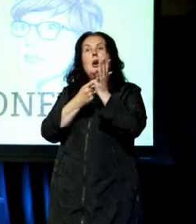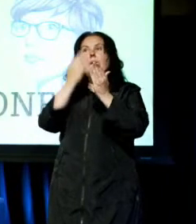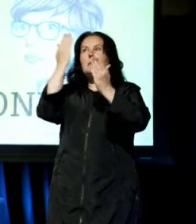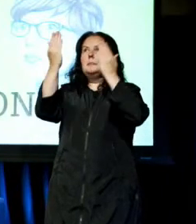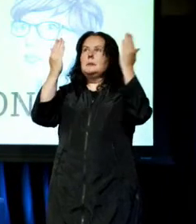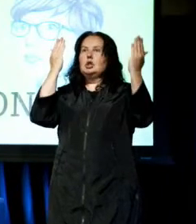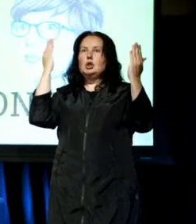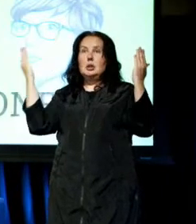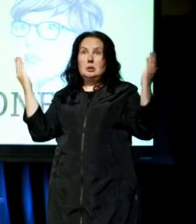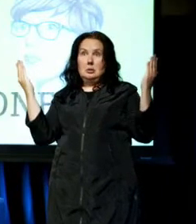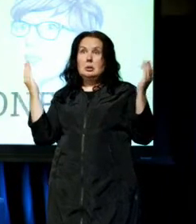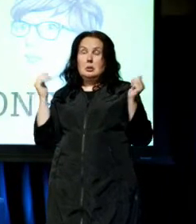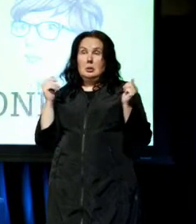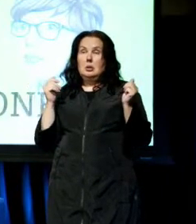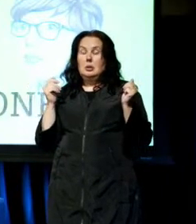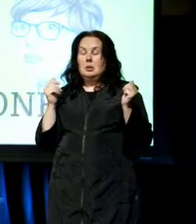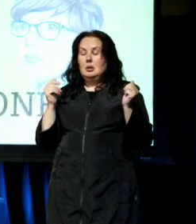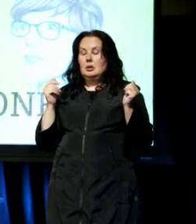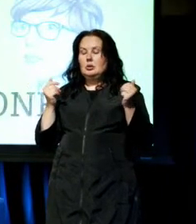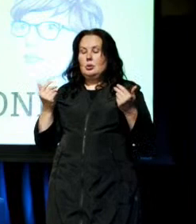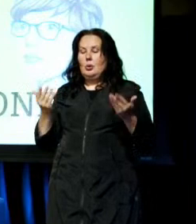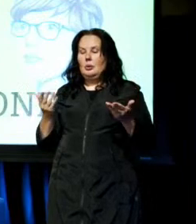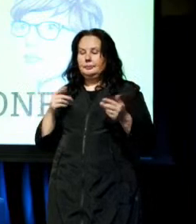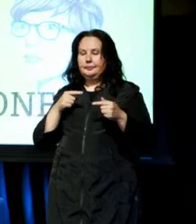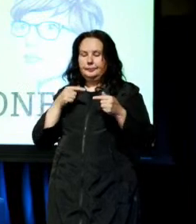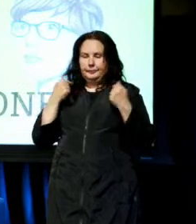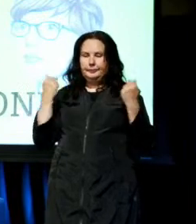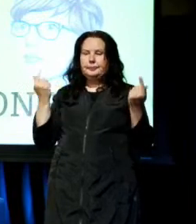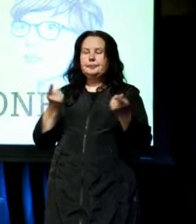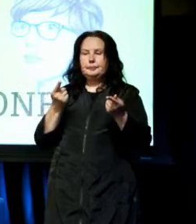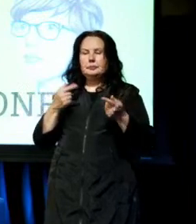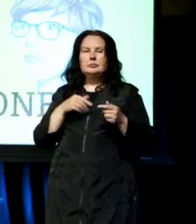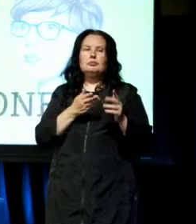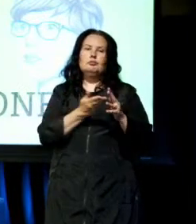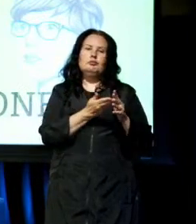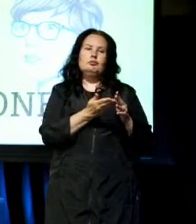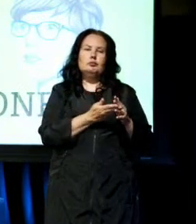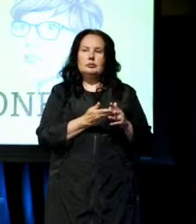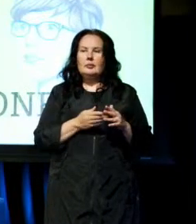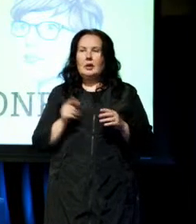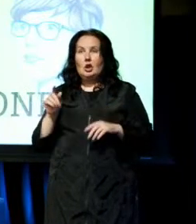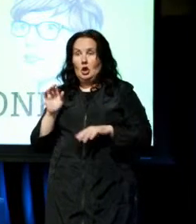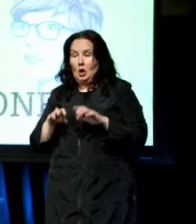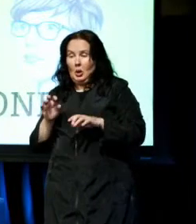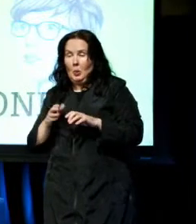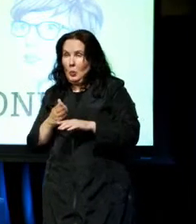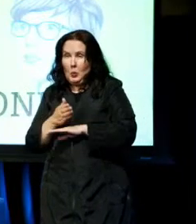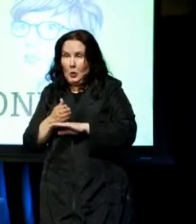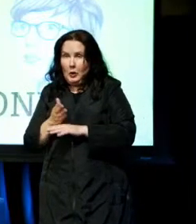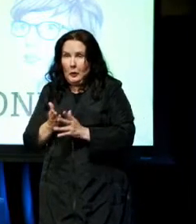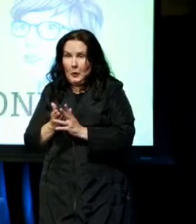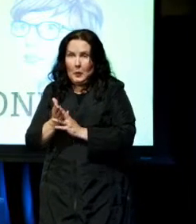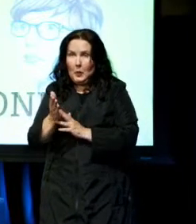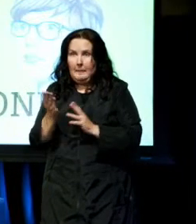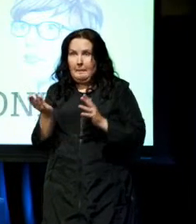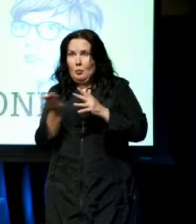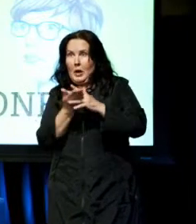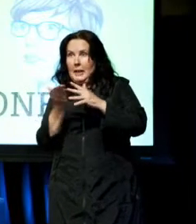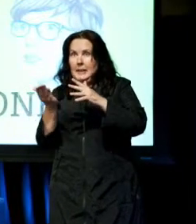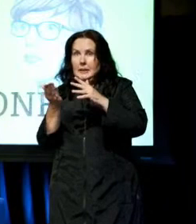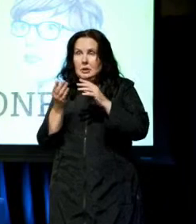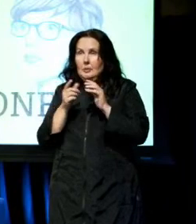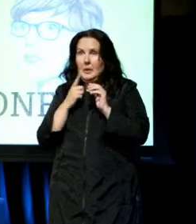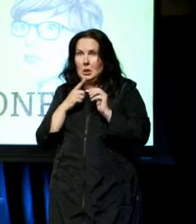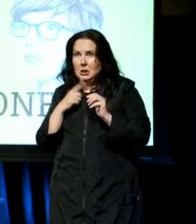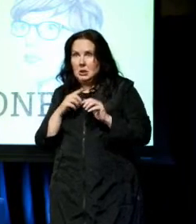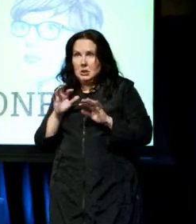we all went on our little breaks, and then the note taker had to like work through the breaks to do